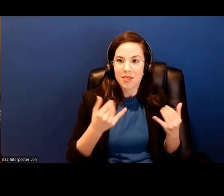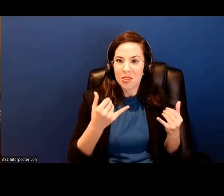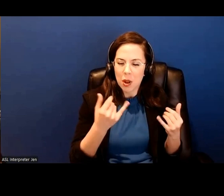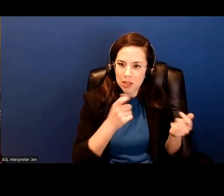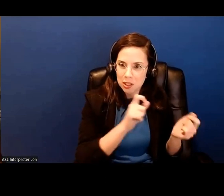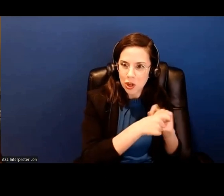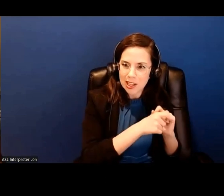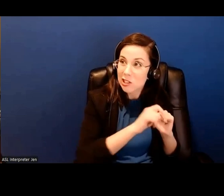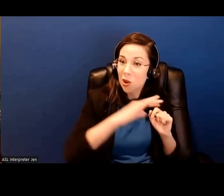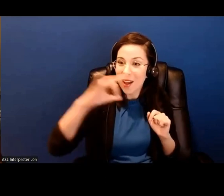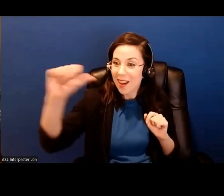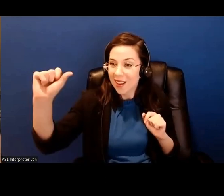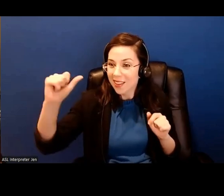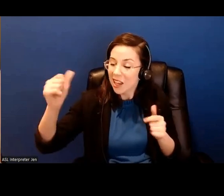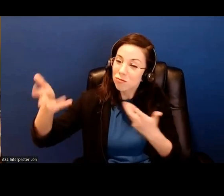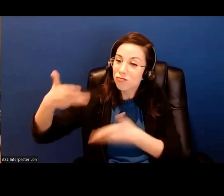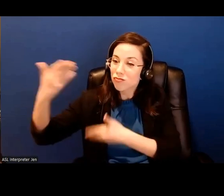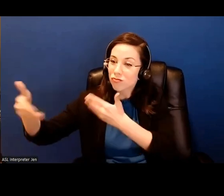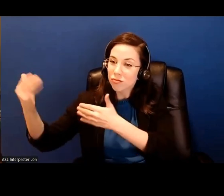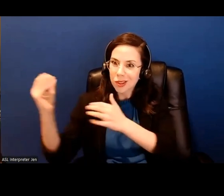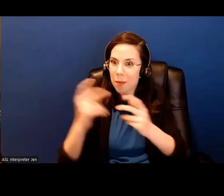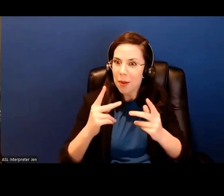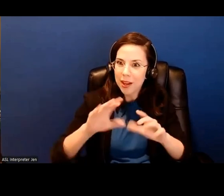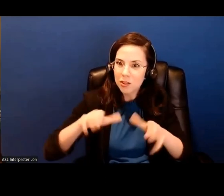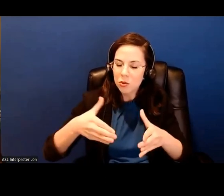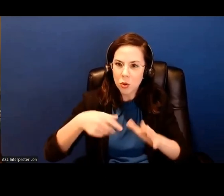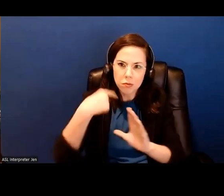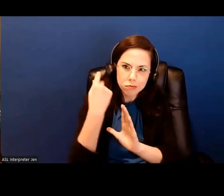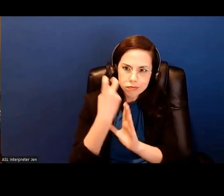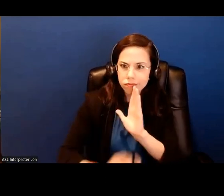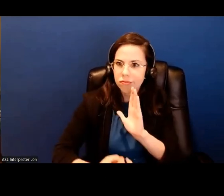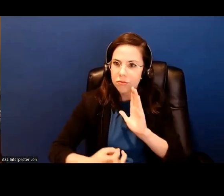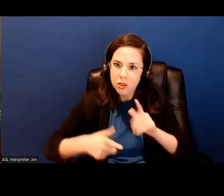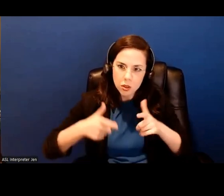world and they come back with the edge back on a little bit, and then come into a deep dive learning